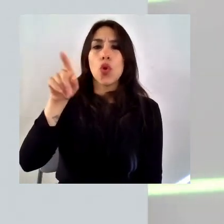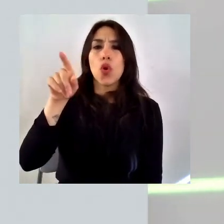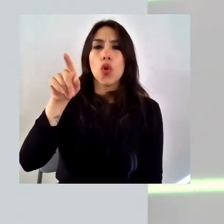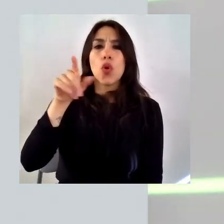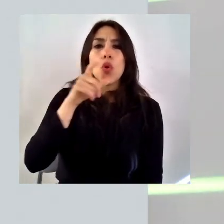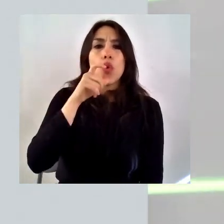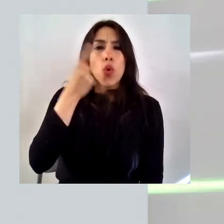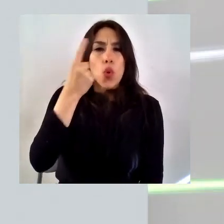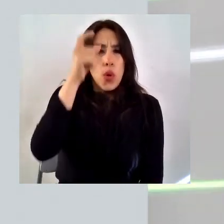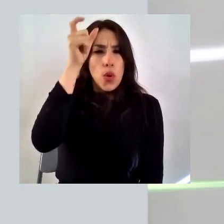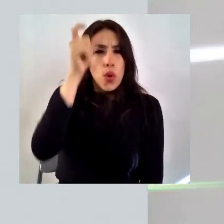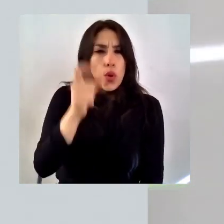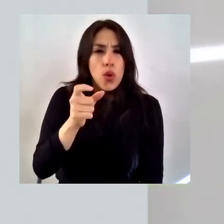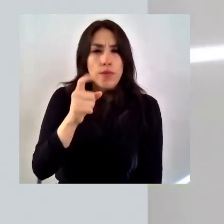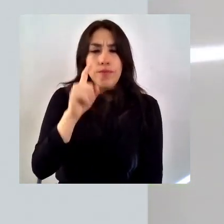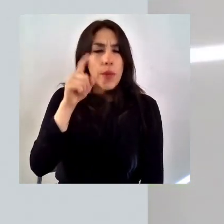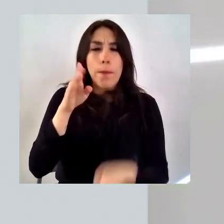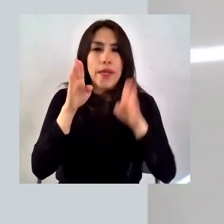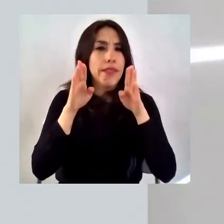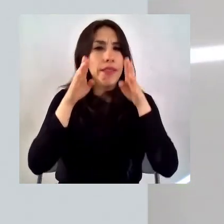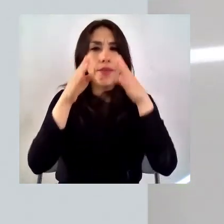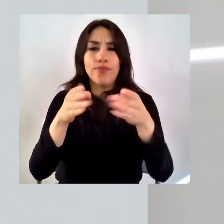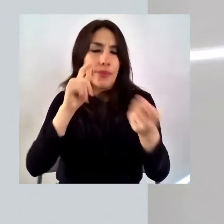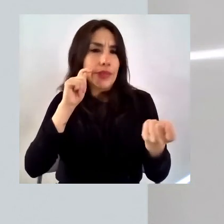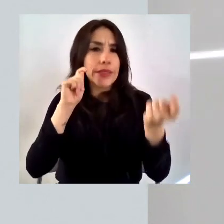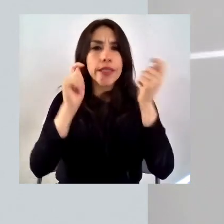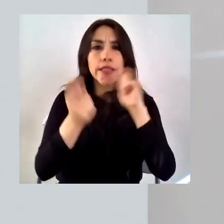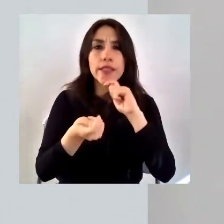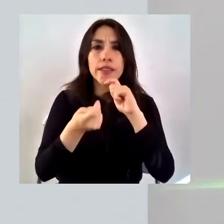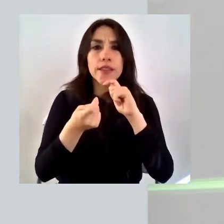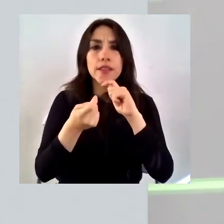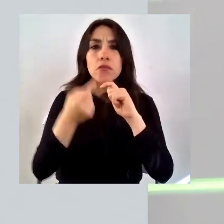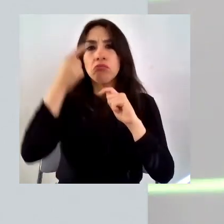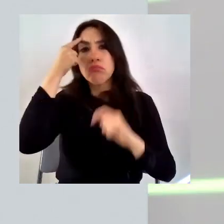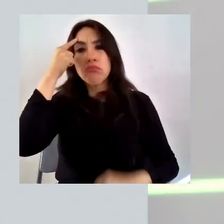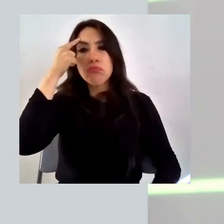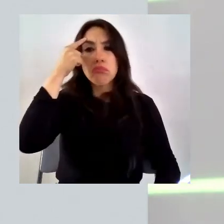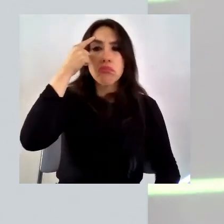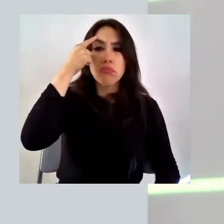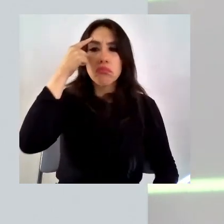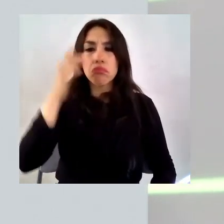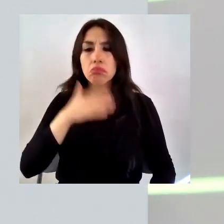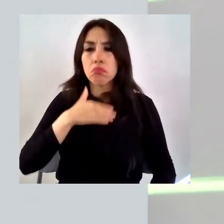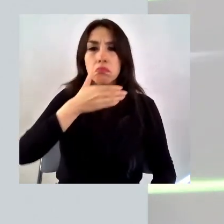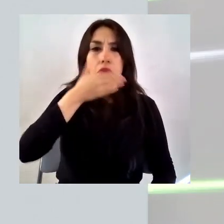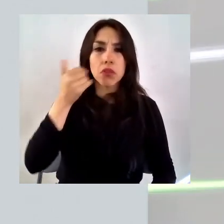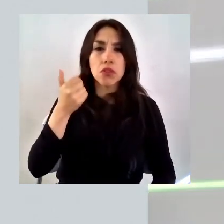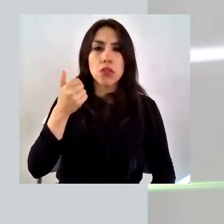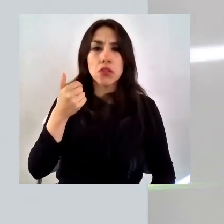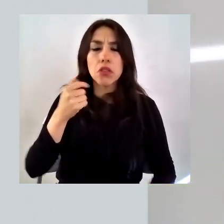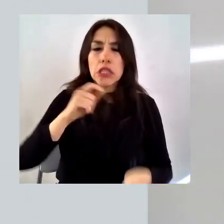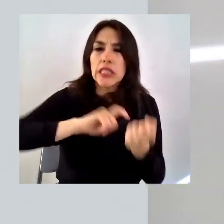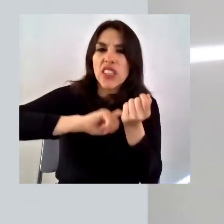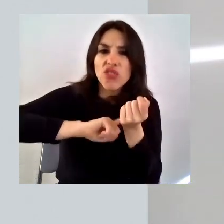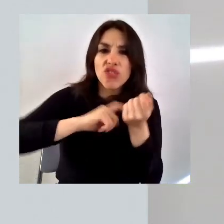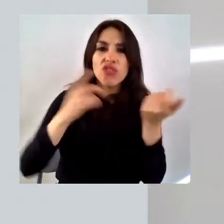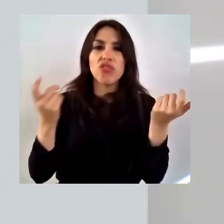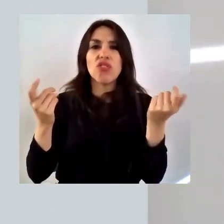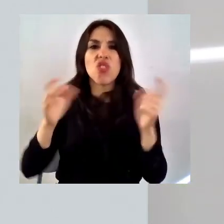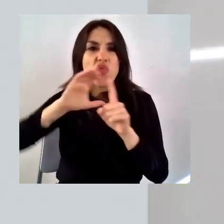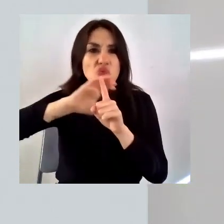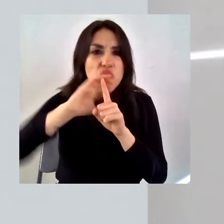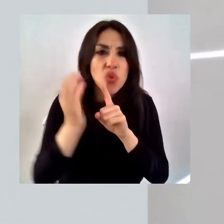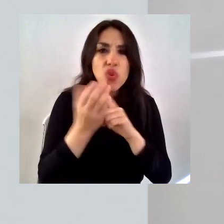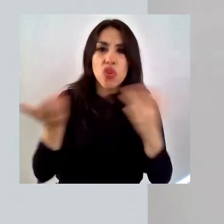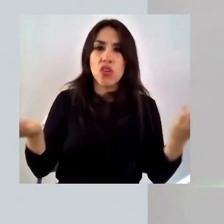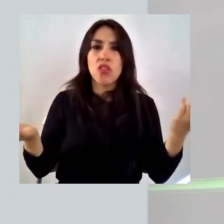Susan, if you had one piece of advice on how to change these assumptions, behaviors, and organizational cultures of companies, what